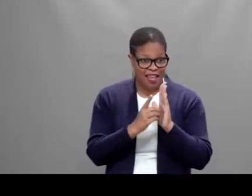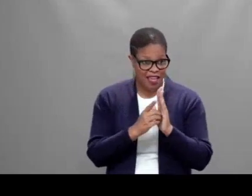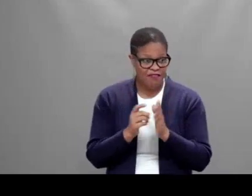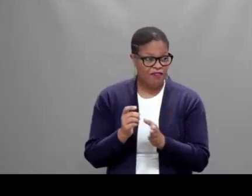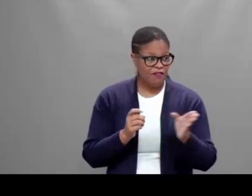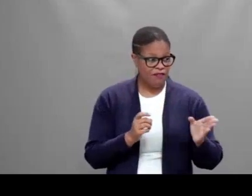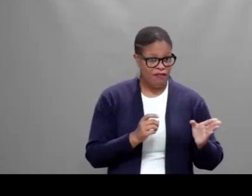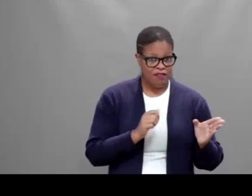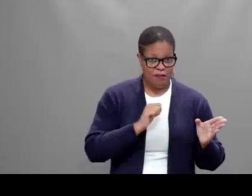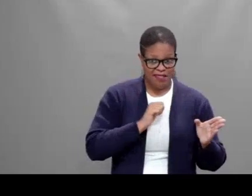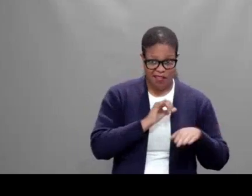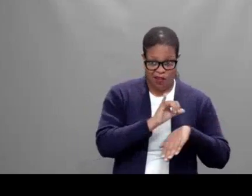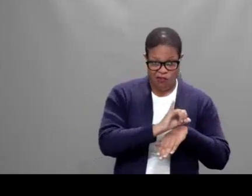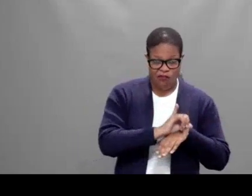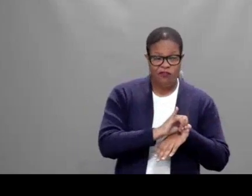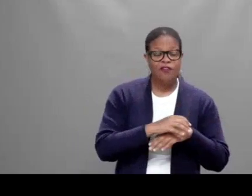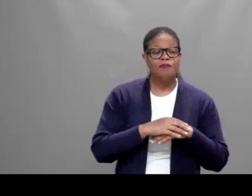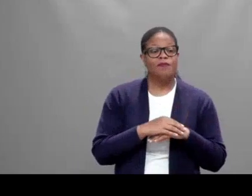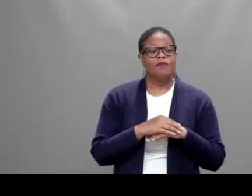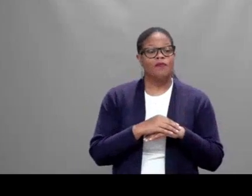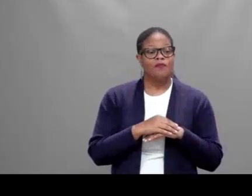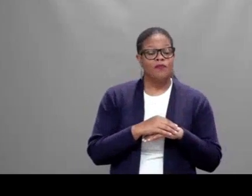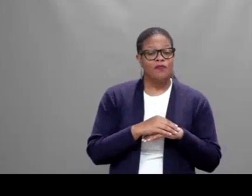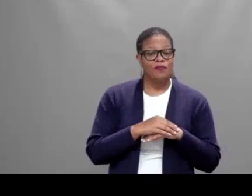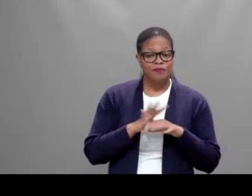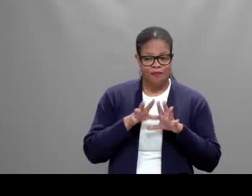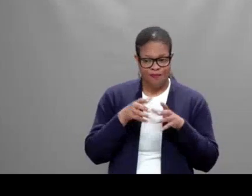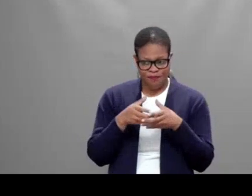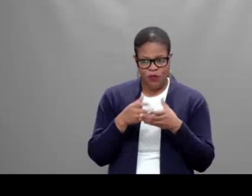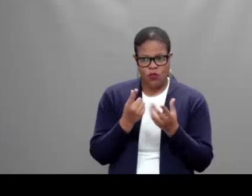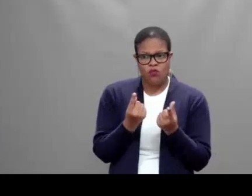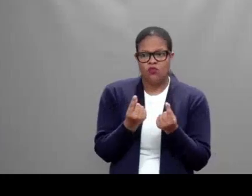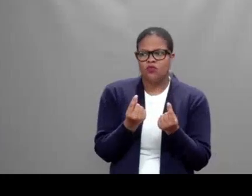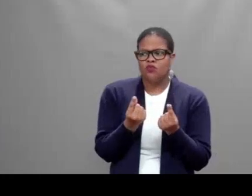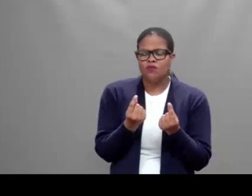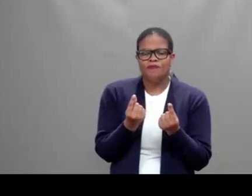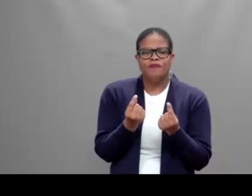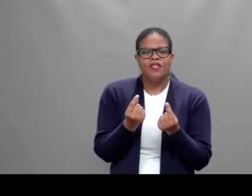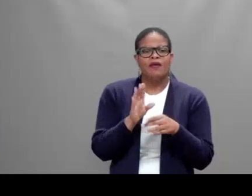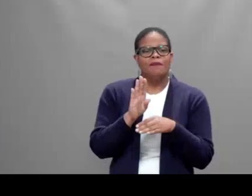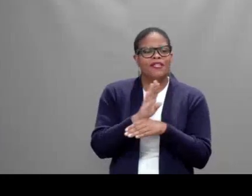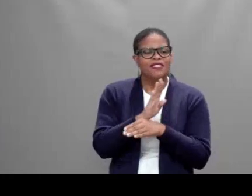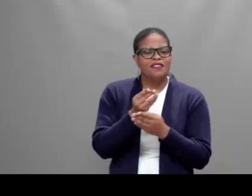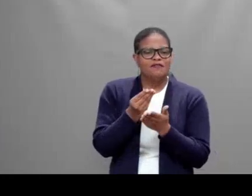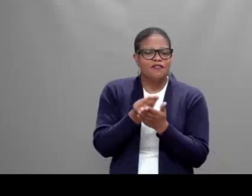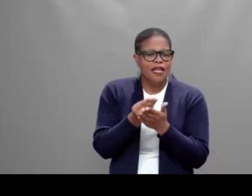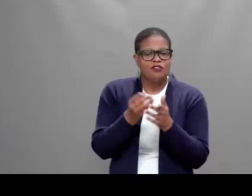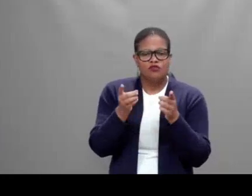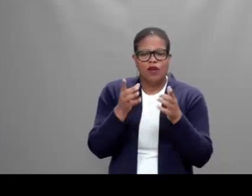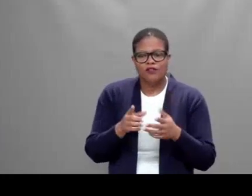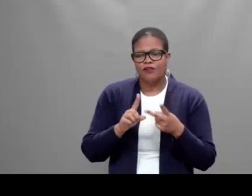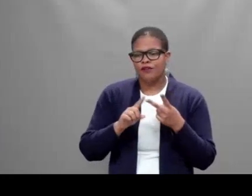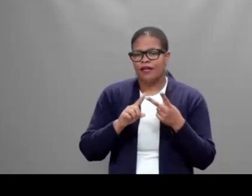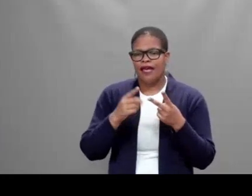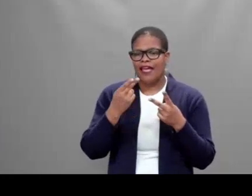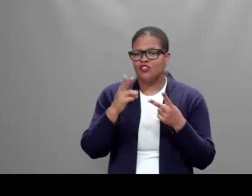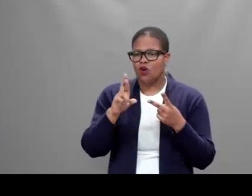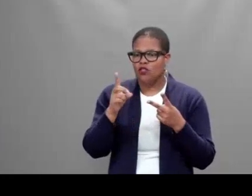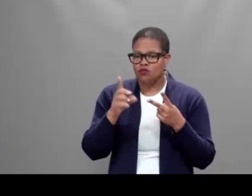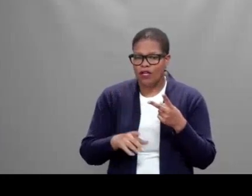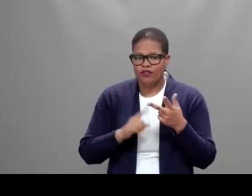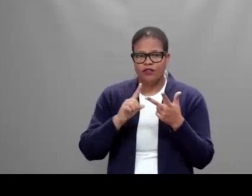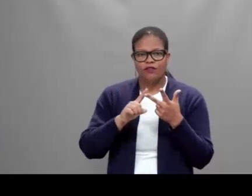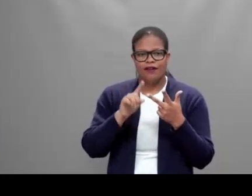myself, and what we would do is like the business finance director, the HR director,